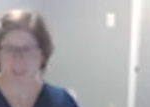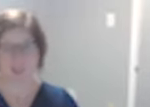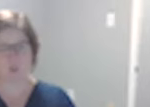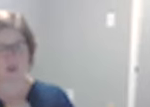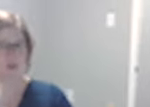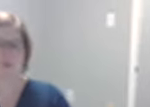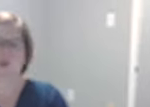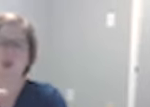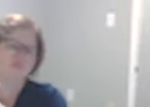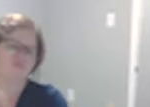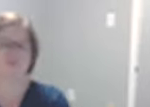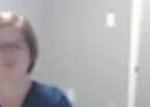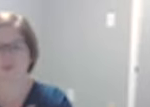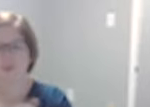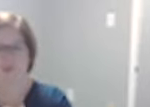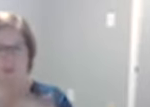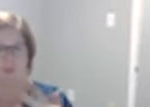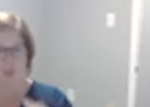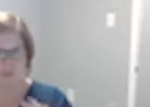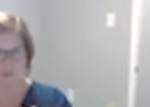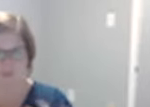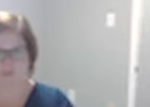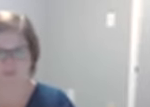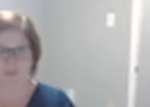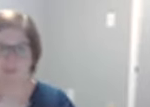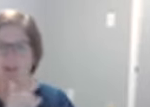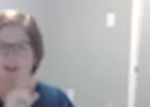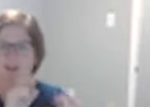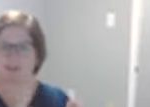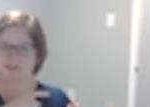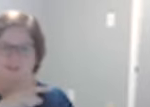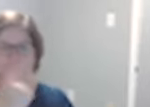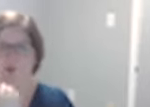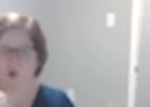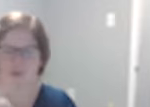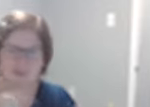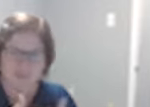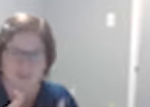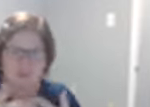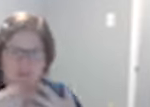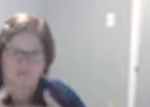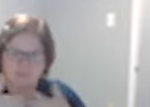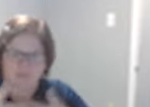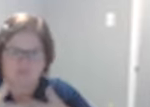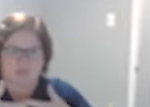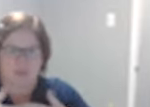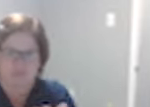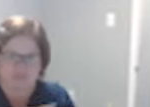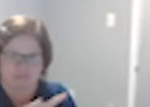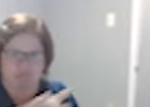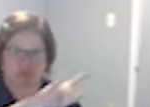a noise because pilot, they are always surrounded by the big, huge engine sound and airport and then takeoff